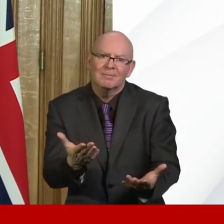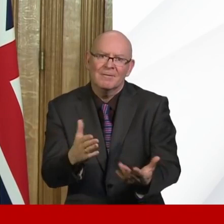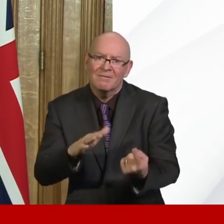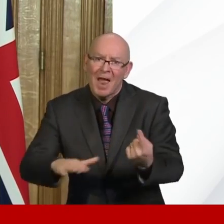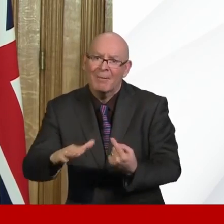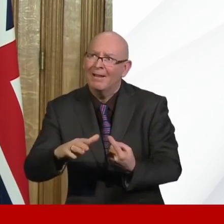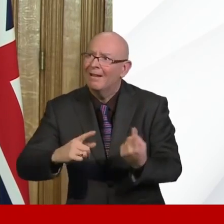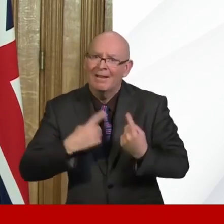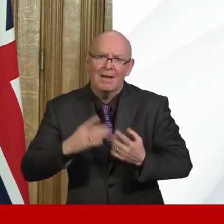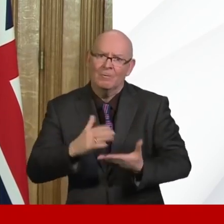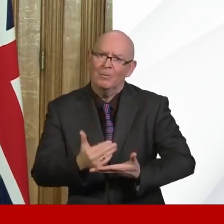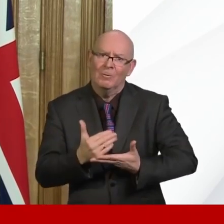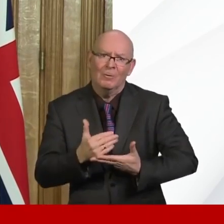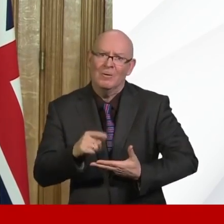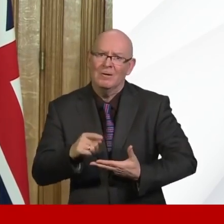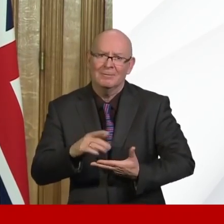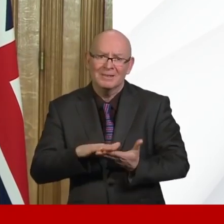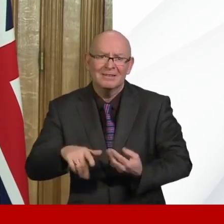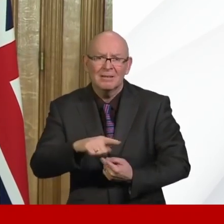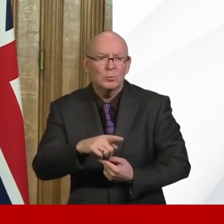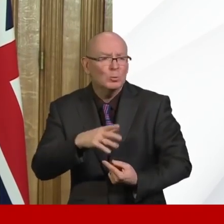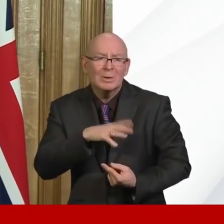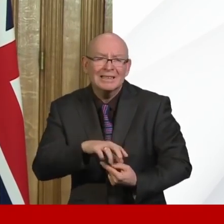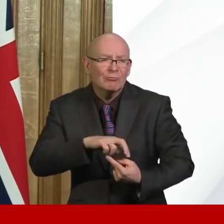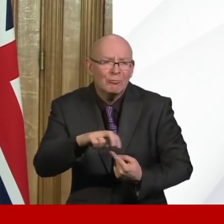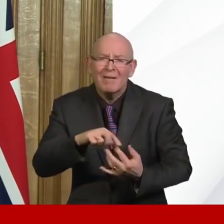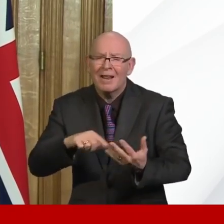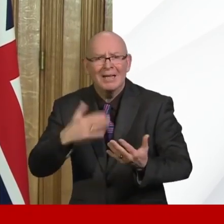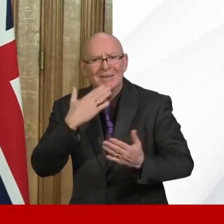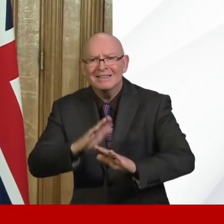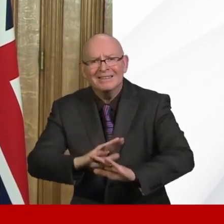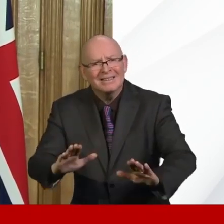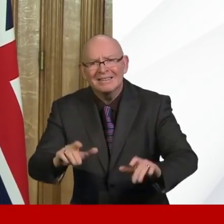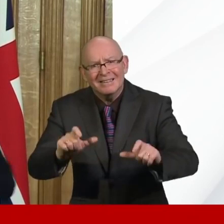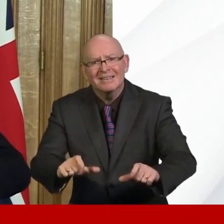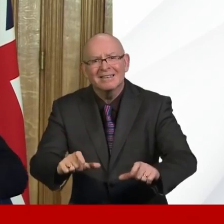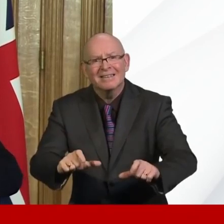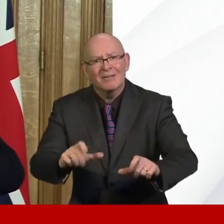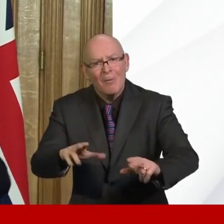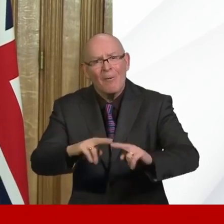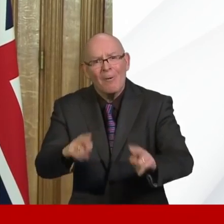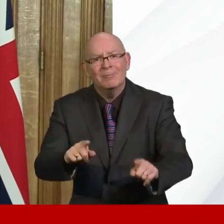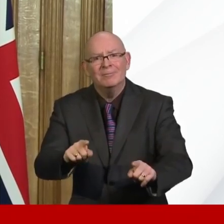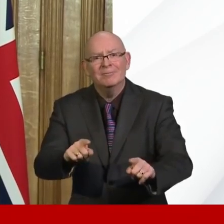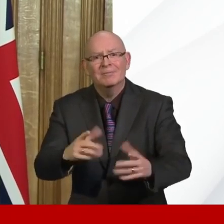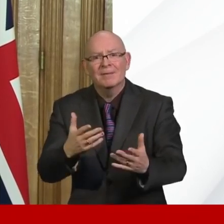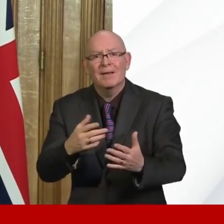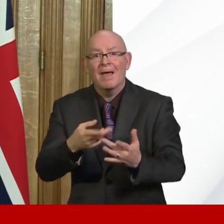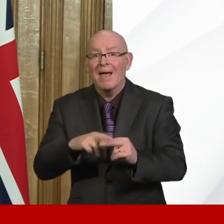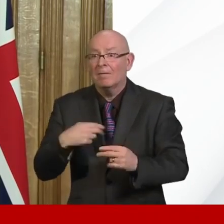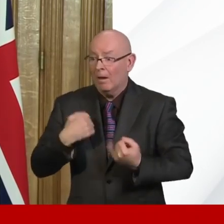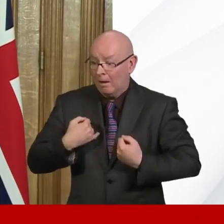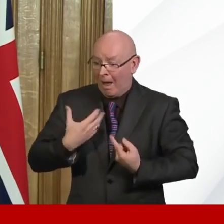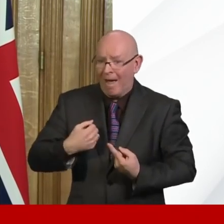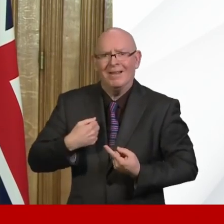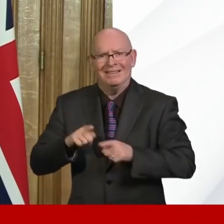there will be in the UK population. And the faster we will get through this and the better we will bounce